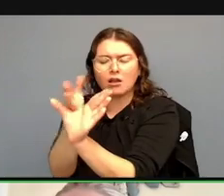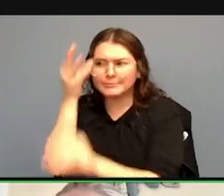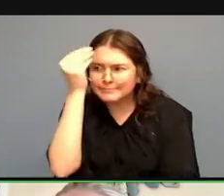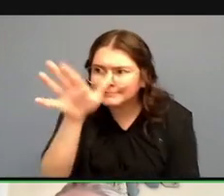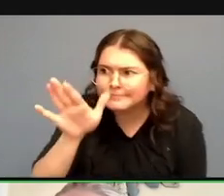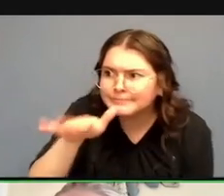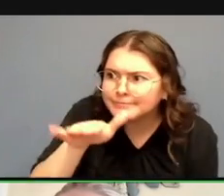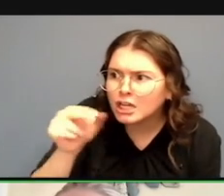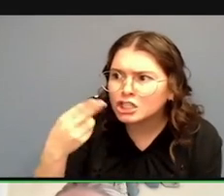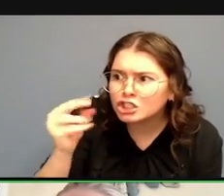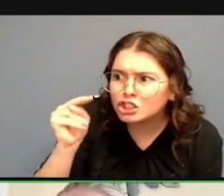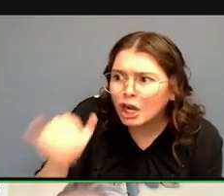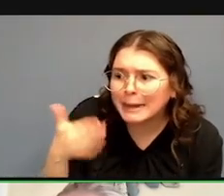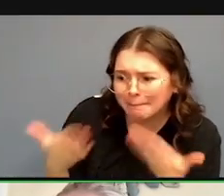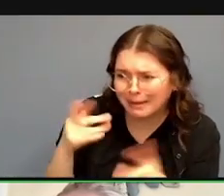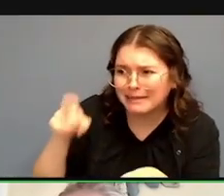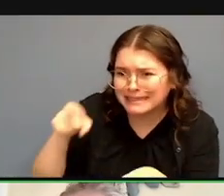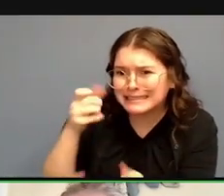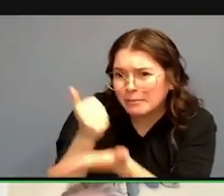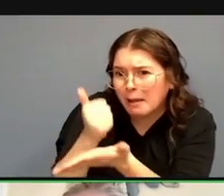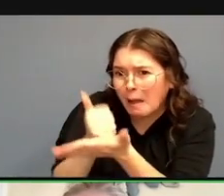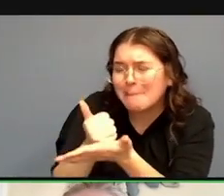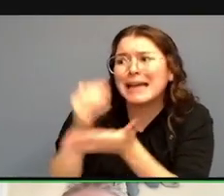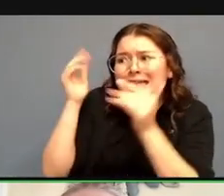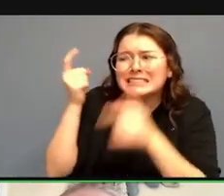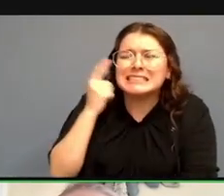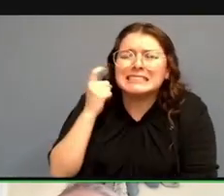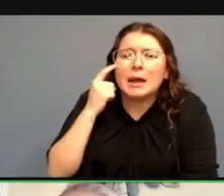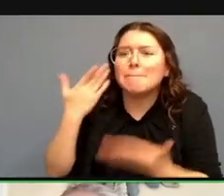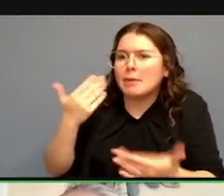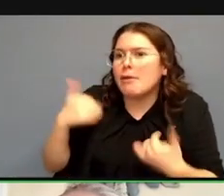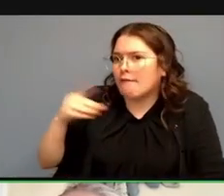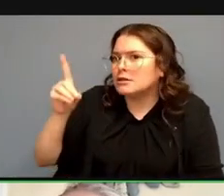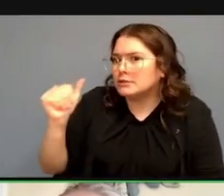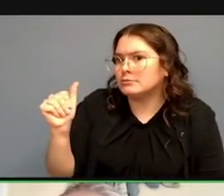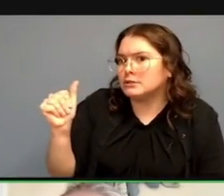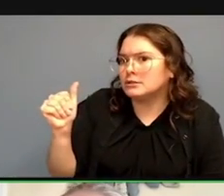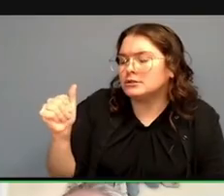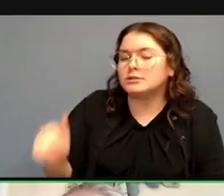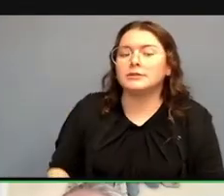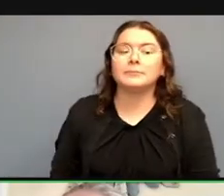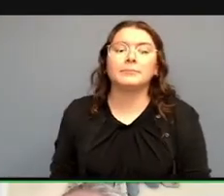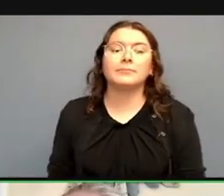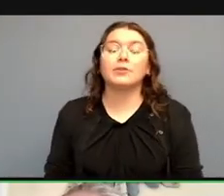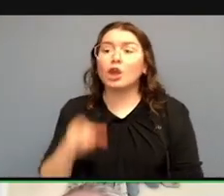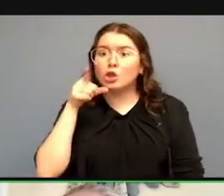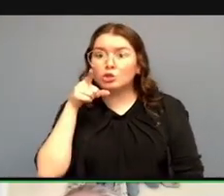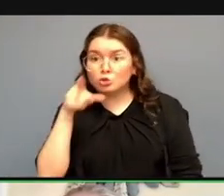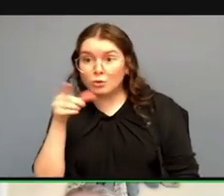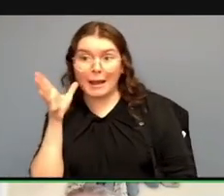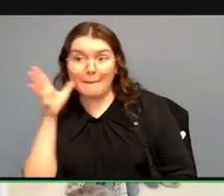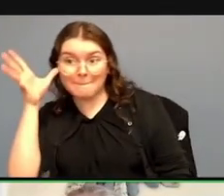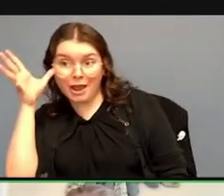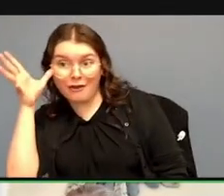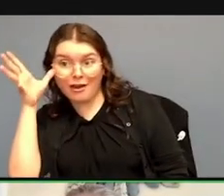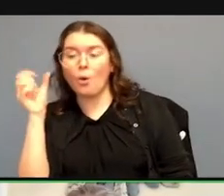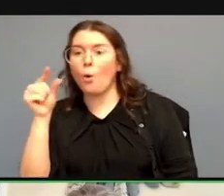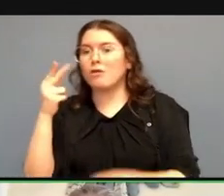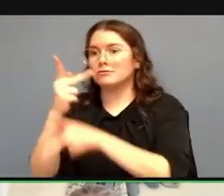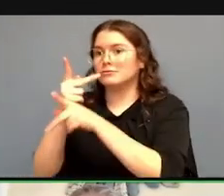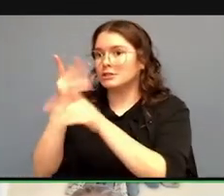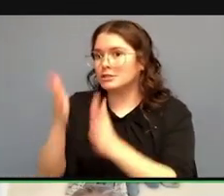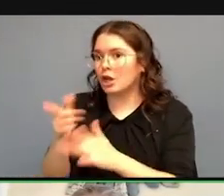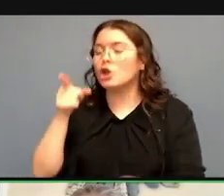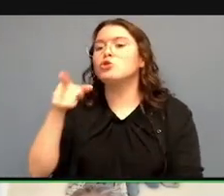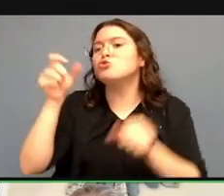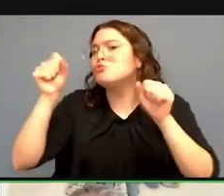needs some help. I suspect Johnny may have a disability. And then you as a parent or a guardian may make